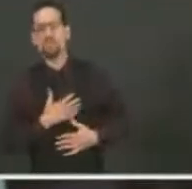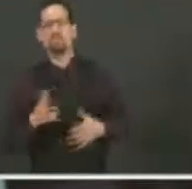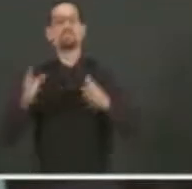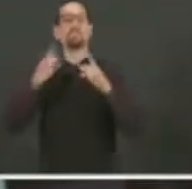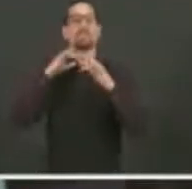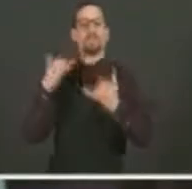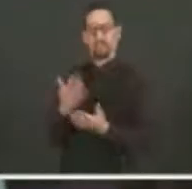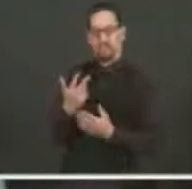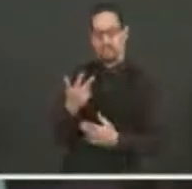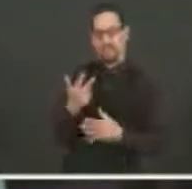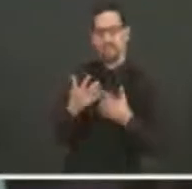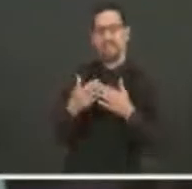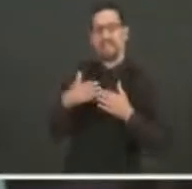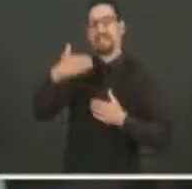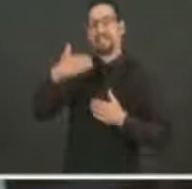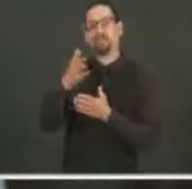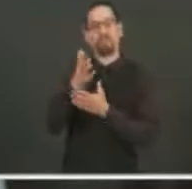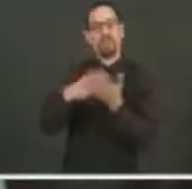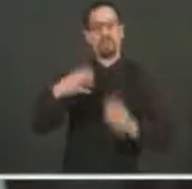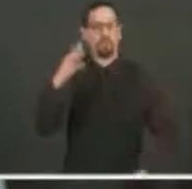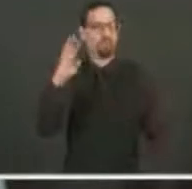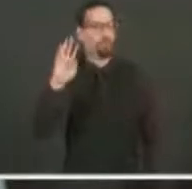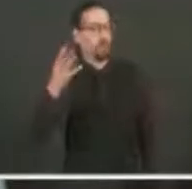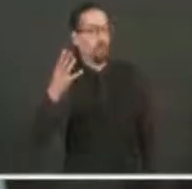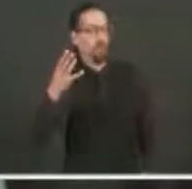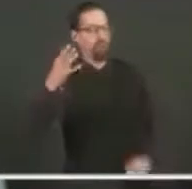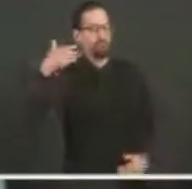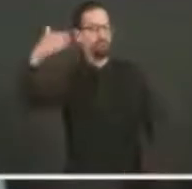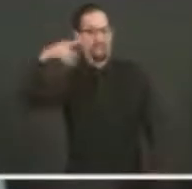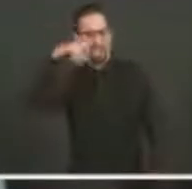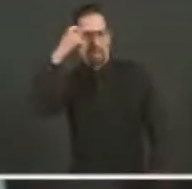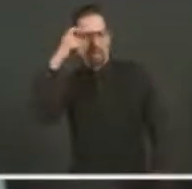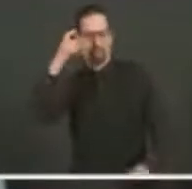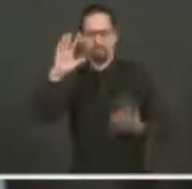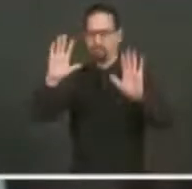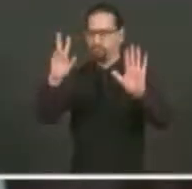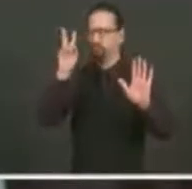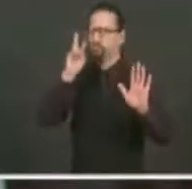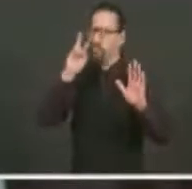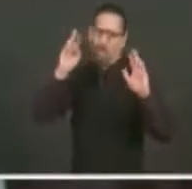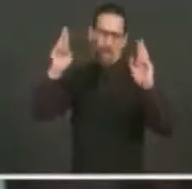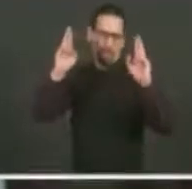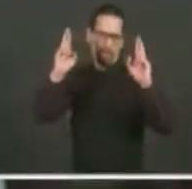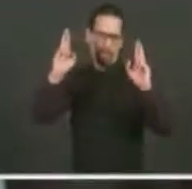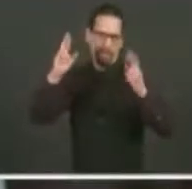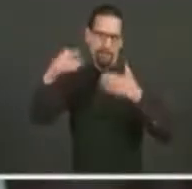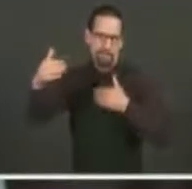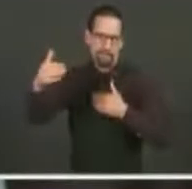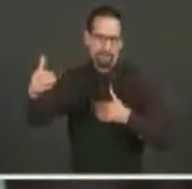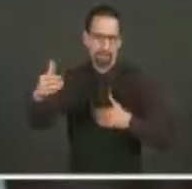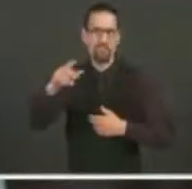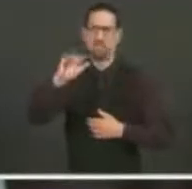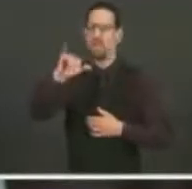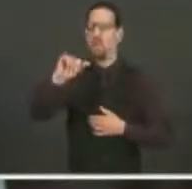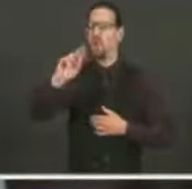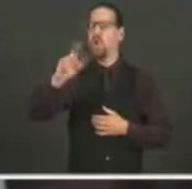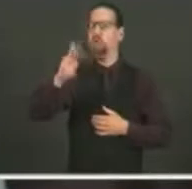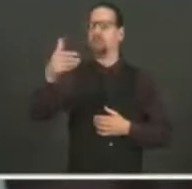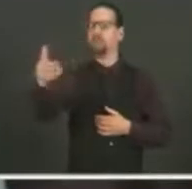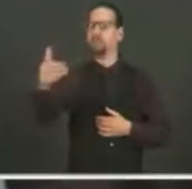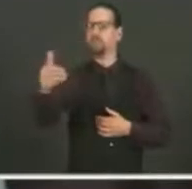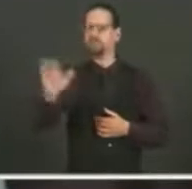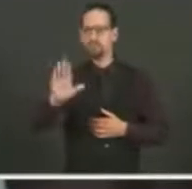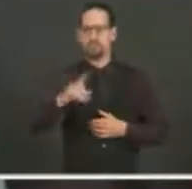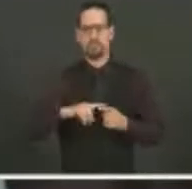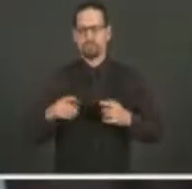no promises, but assuming everything looks good, we'll begin phase 4 in August. By phase 4,